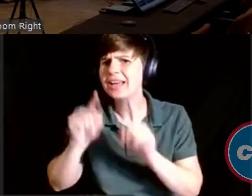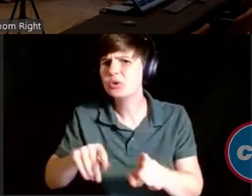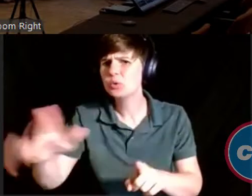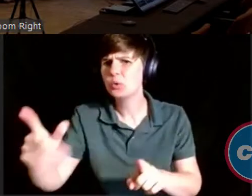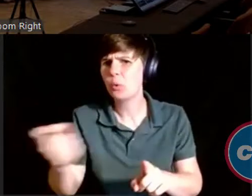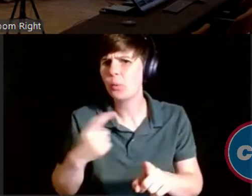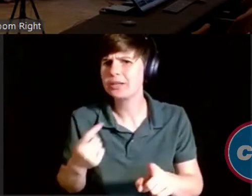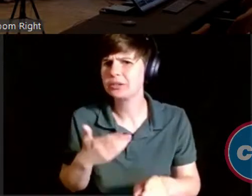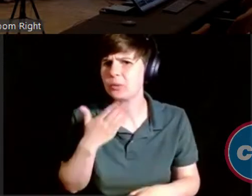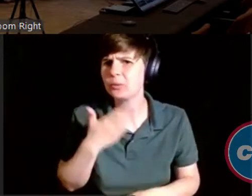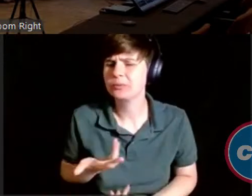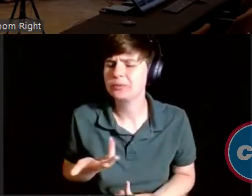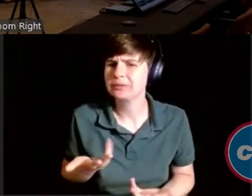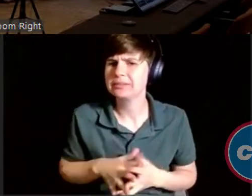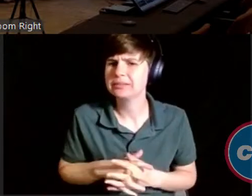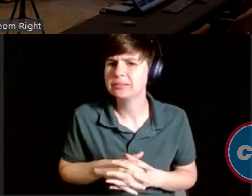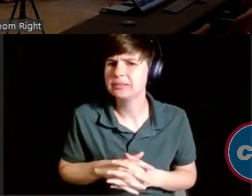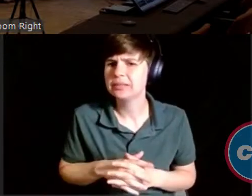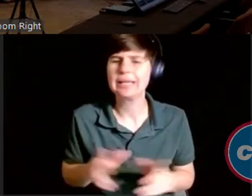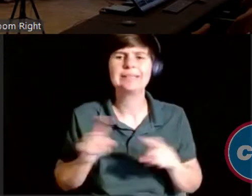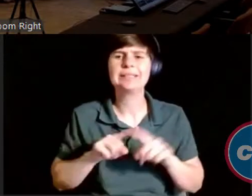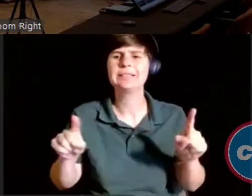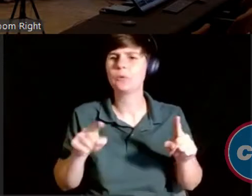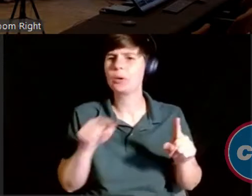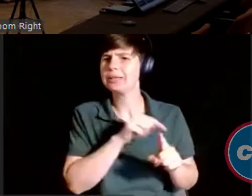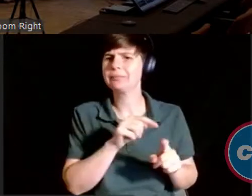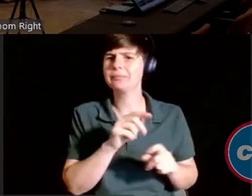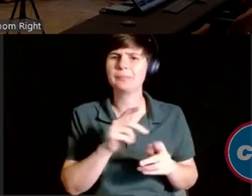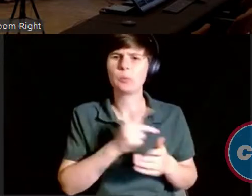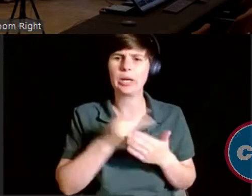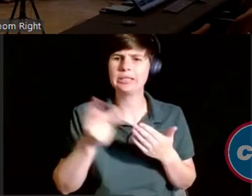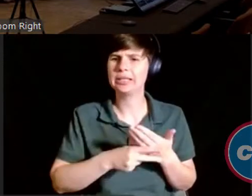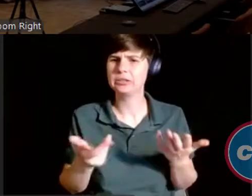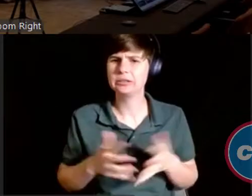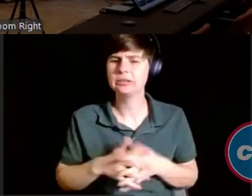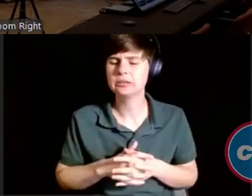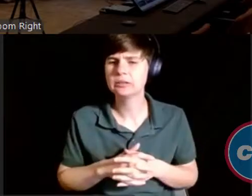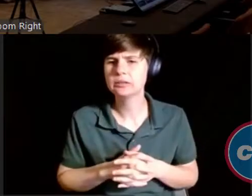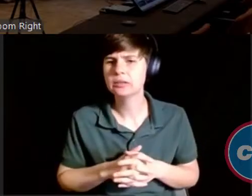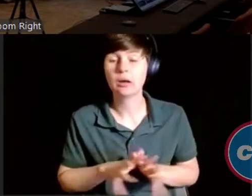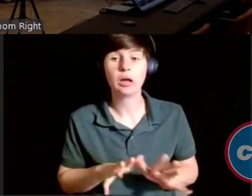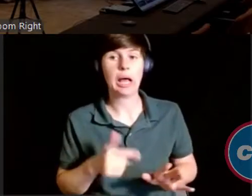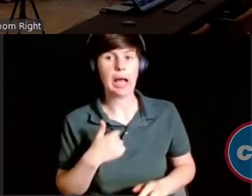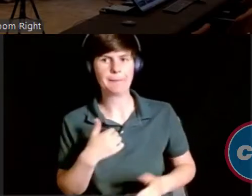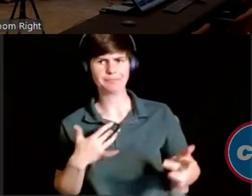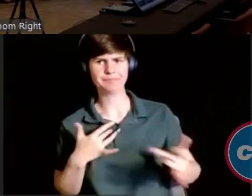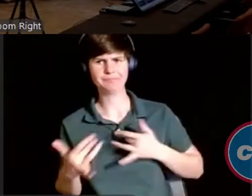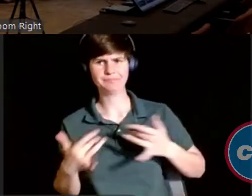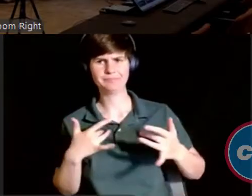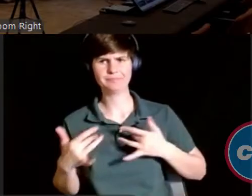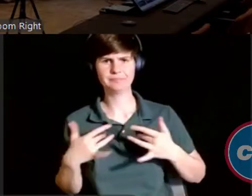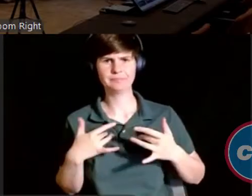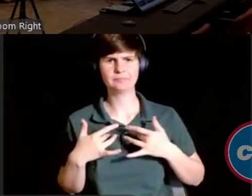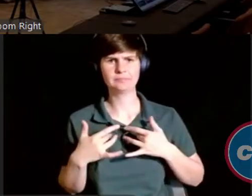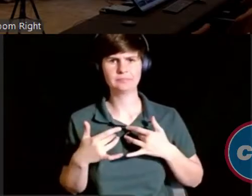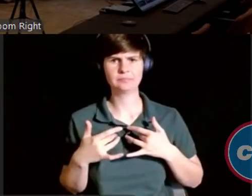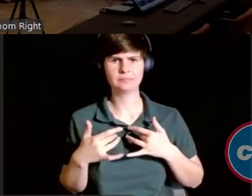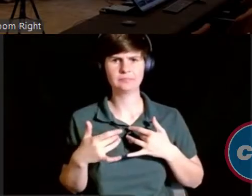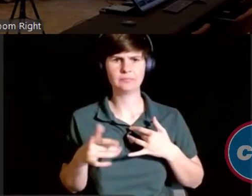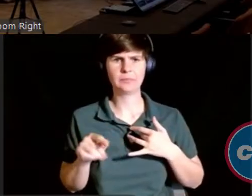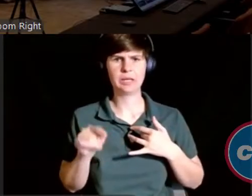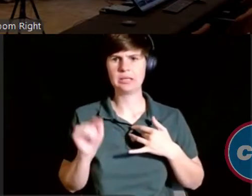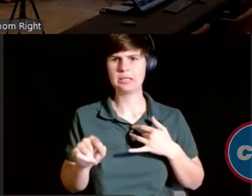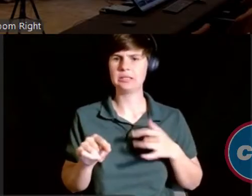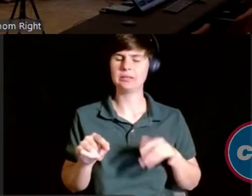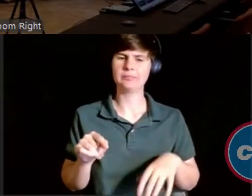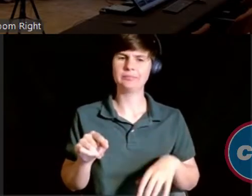I think depends on the project and things like that. But I guess I do have concerns sometimes about these boutique solutions, but I would encourage